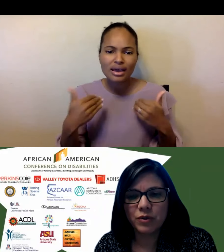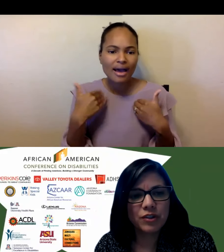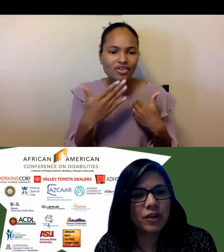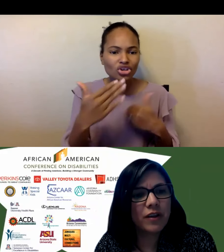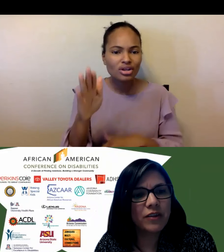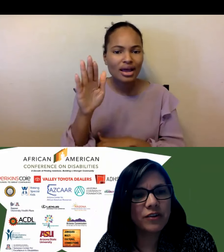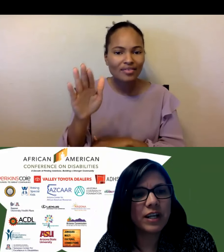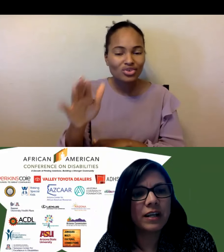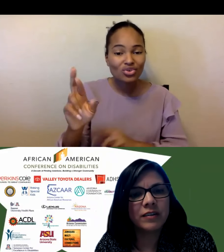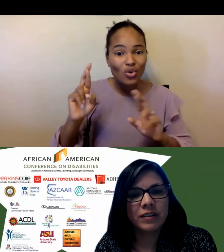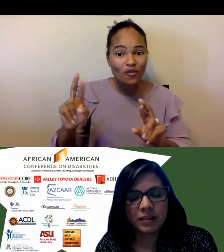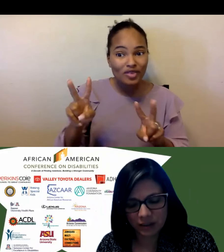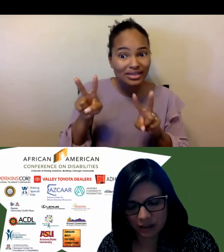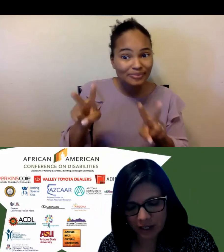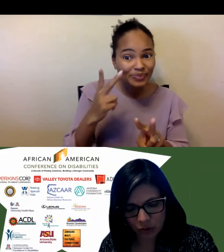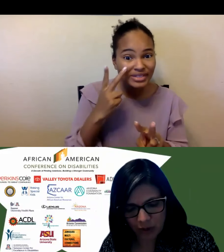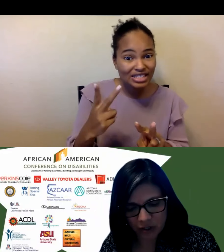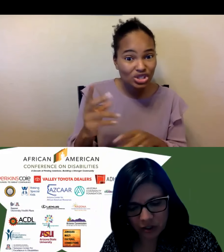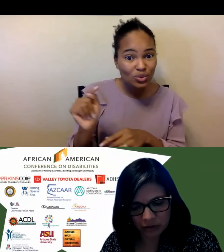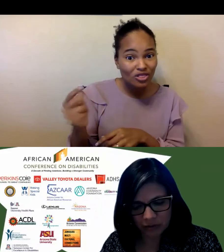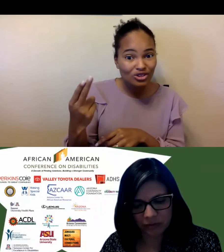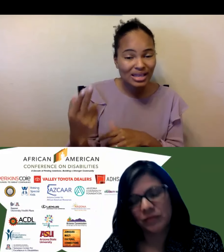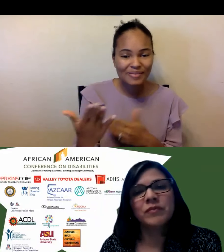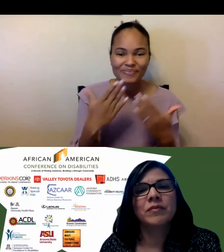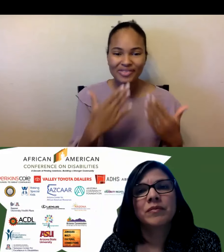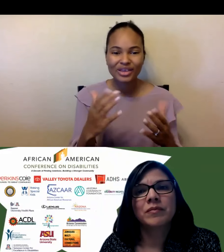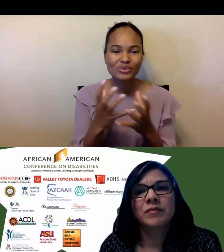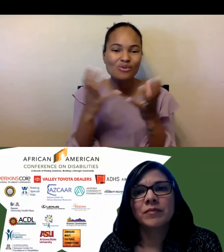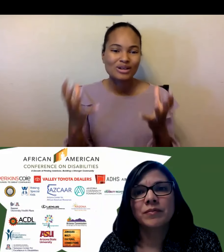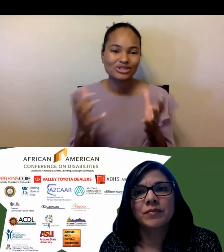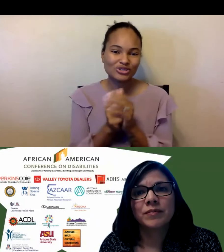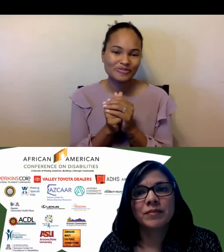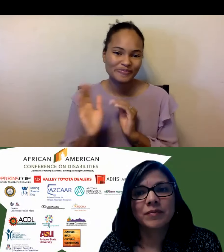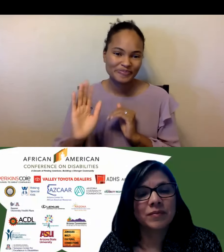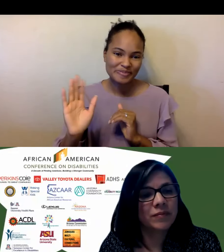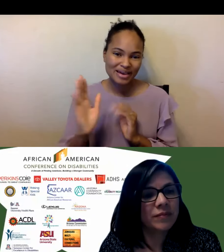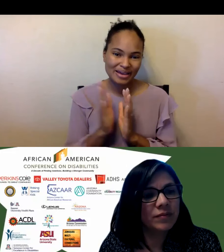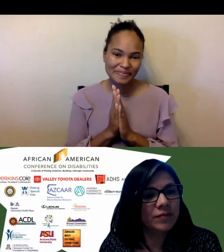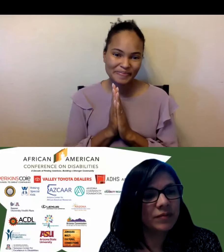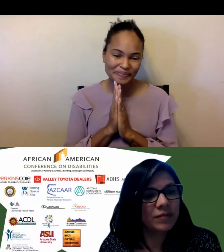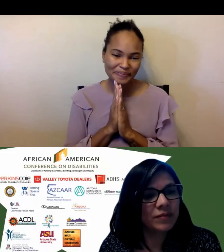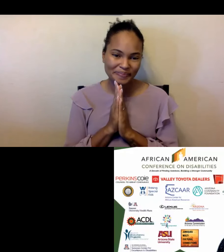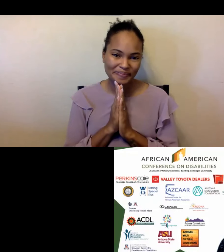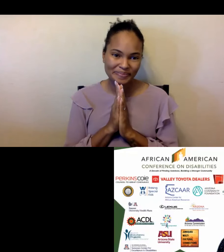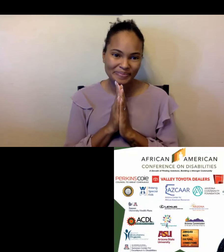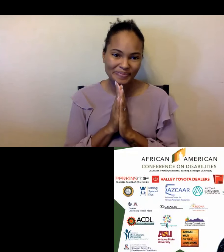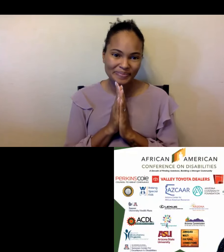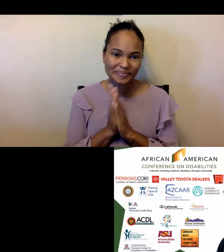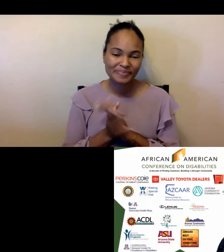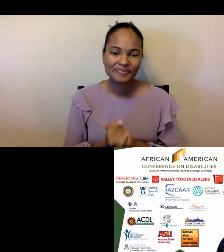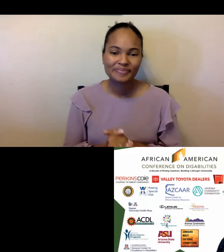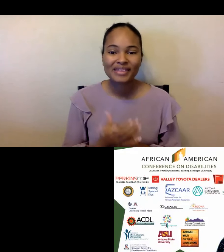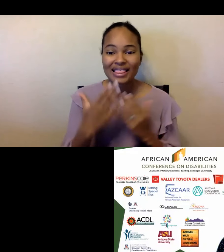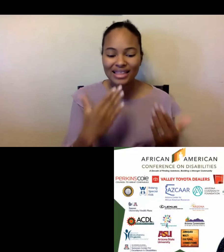and we hope to see you on Thursday. Thank you so much. Thank you. Thank you. Thank